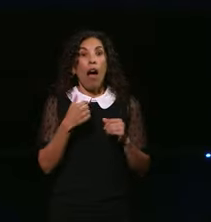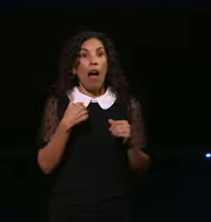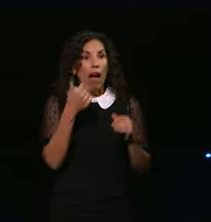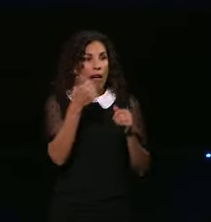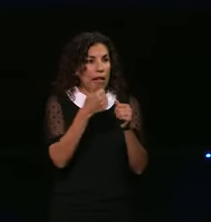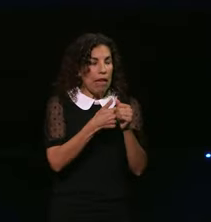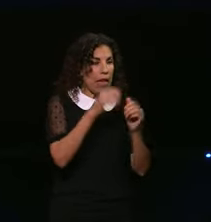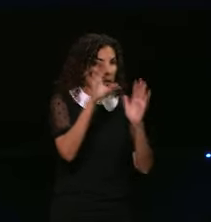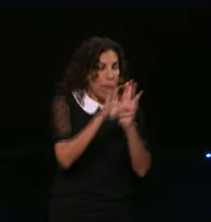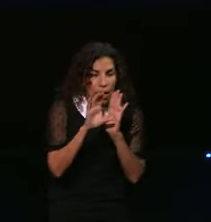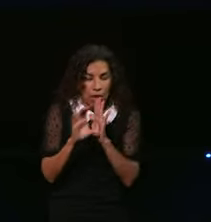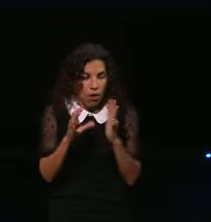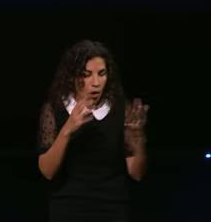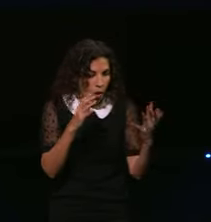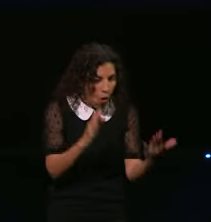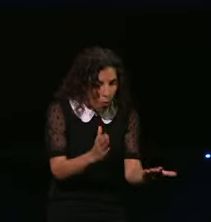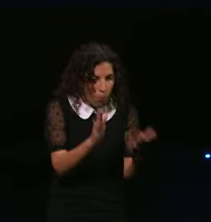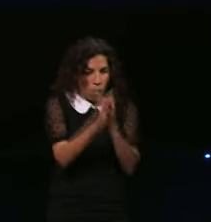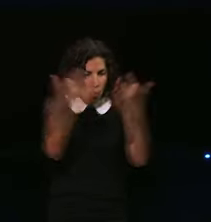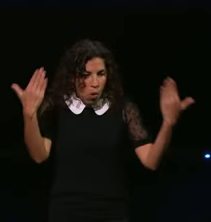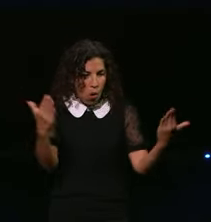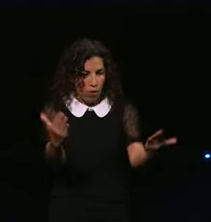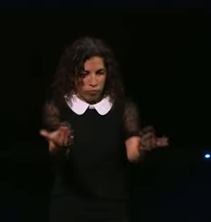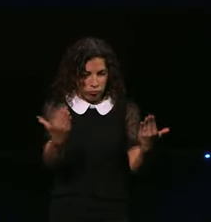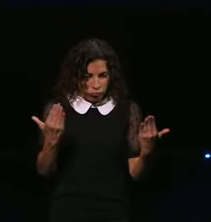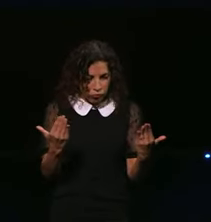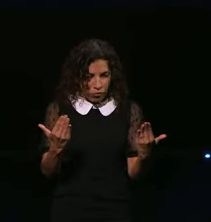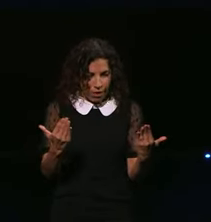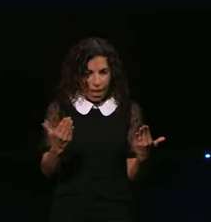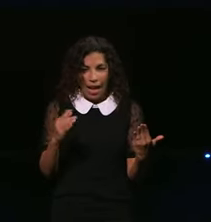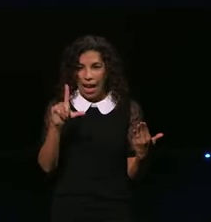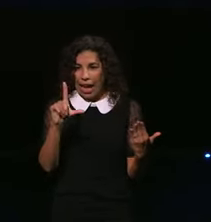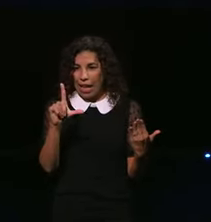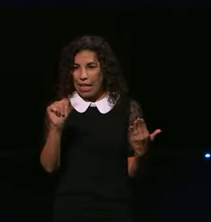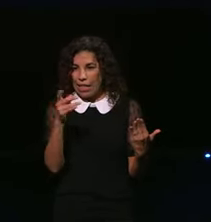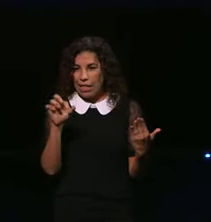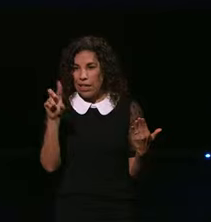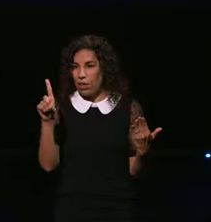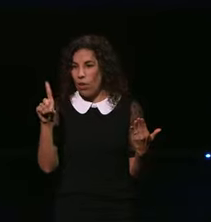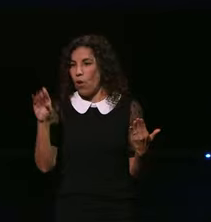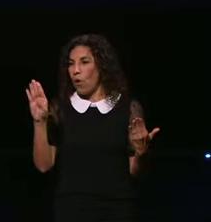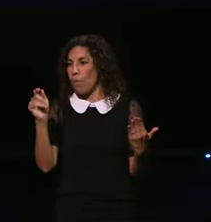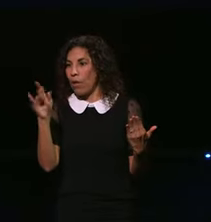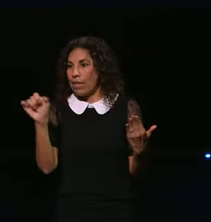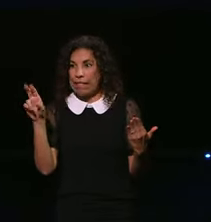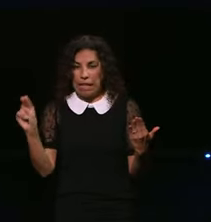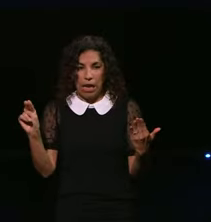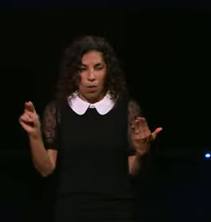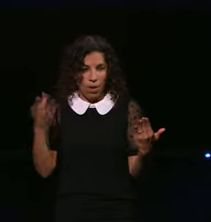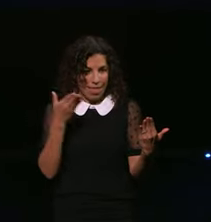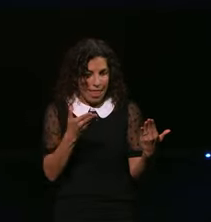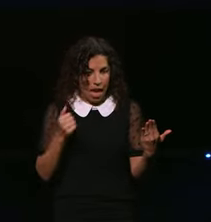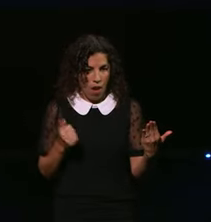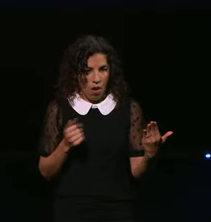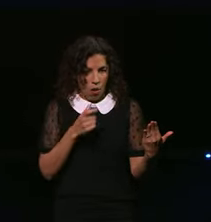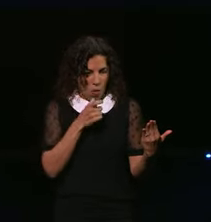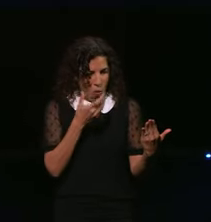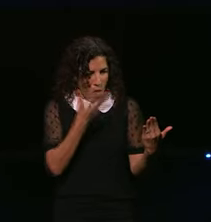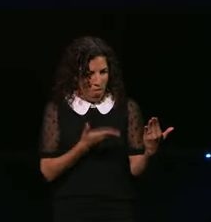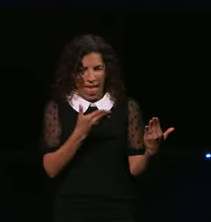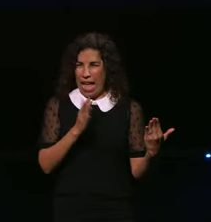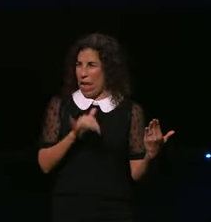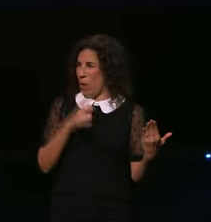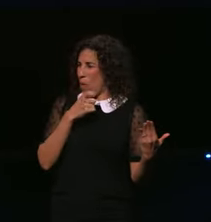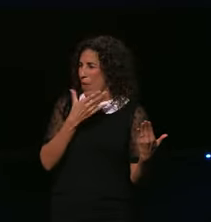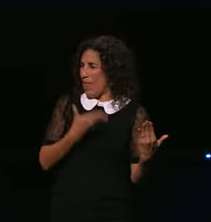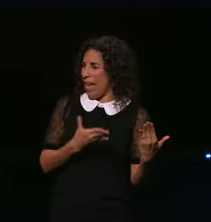every portrait, like a big portrait book, it's Leonard Bernstein was in it. And so I was wondering, who is this guy? You know,